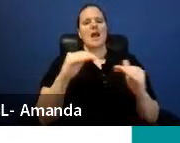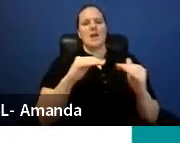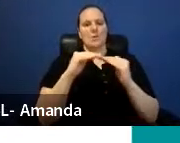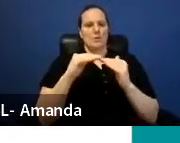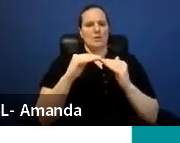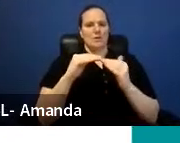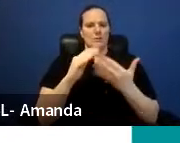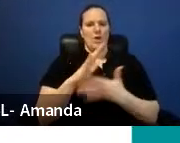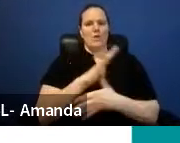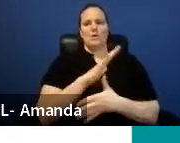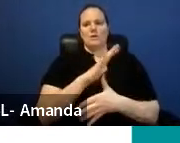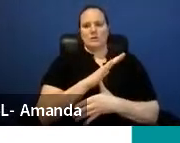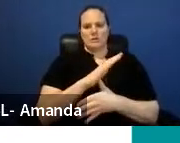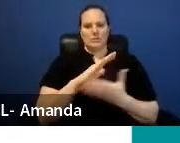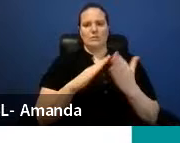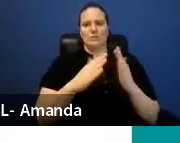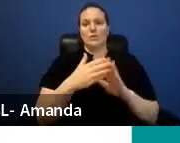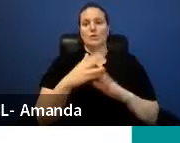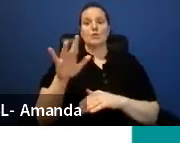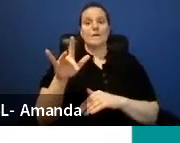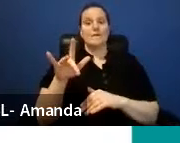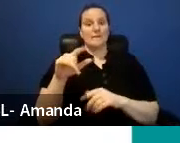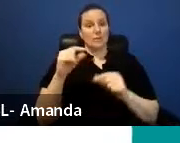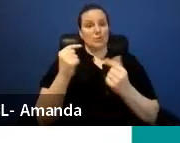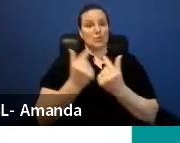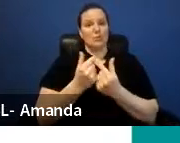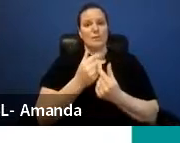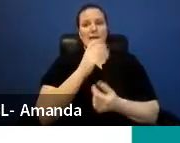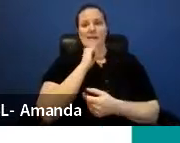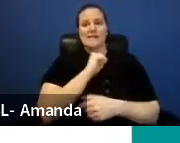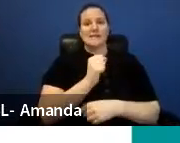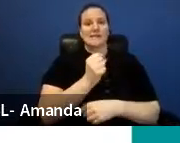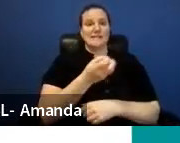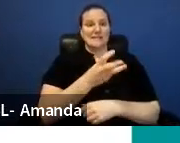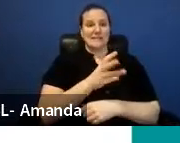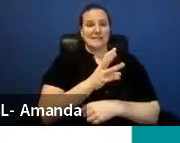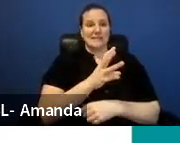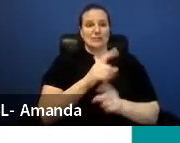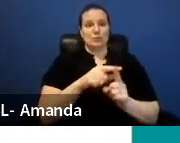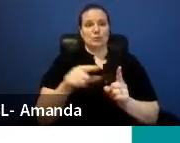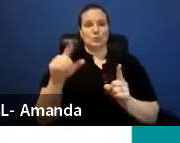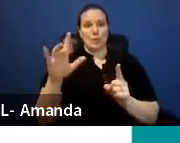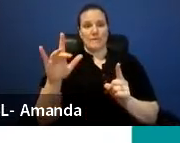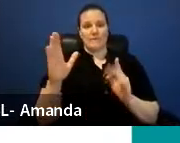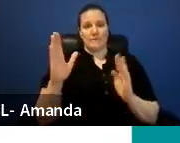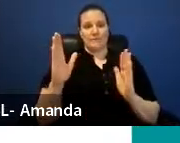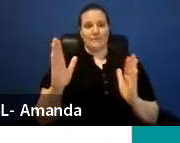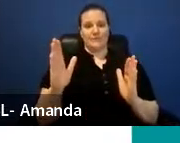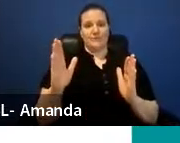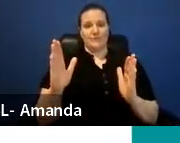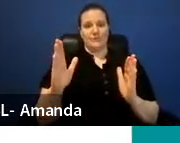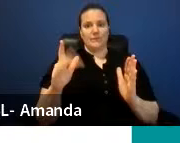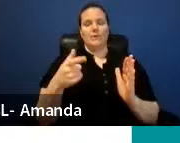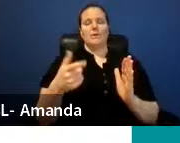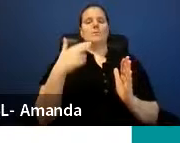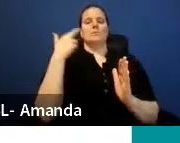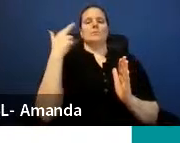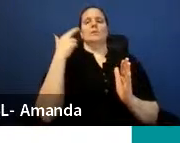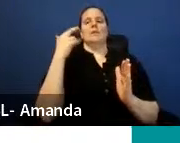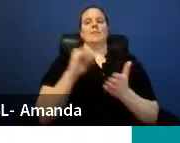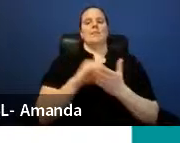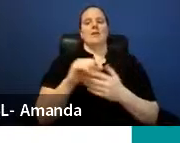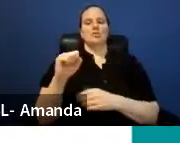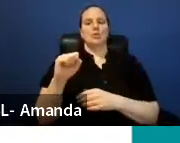And 25% of this group is aged 16 to 25. And so we have found that